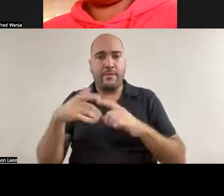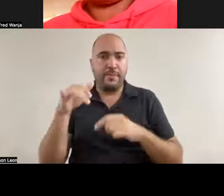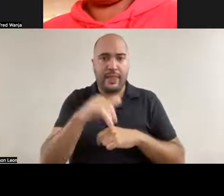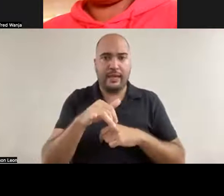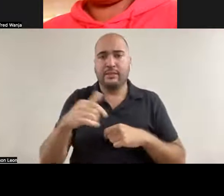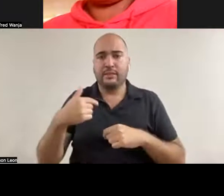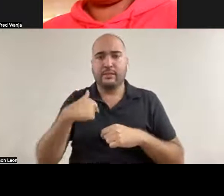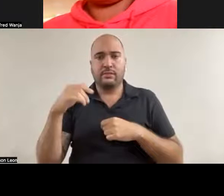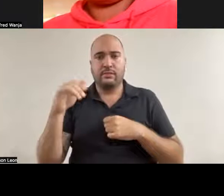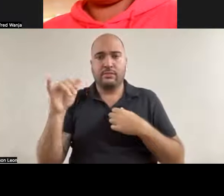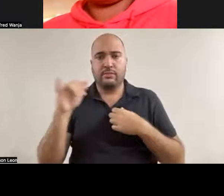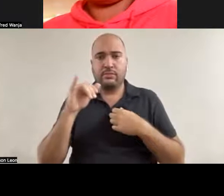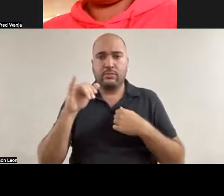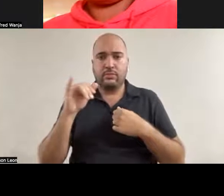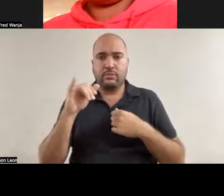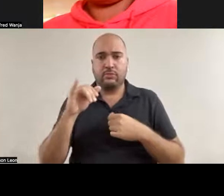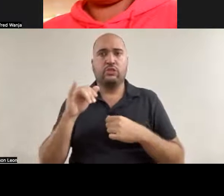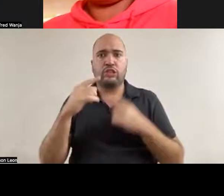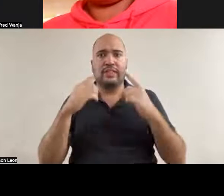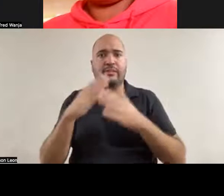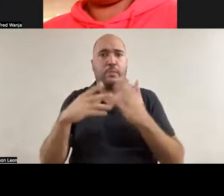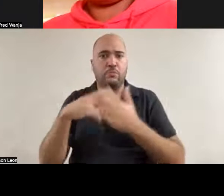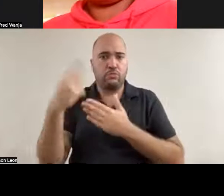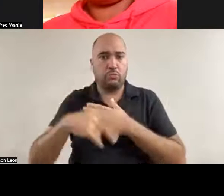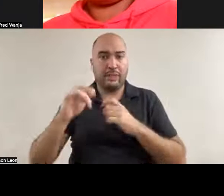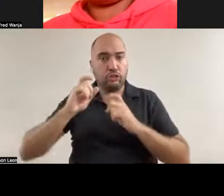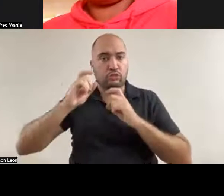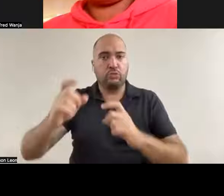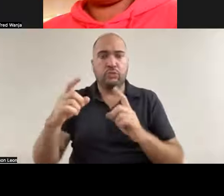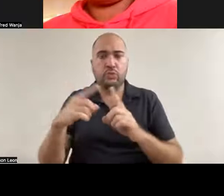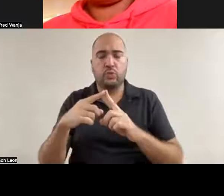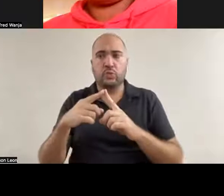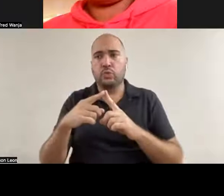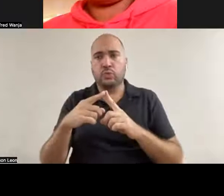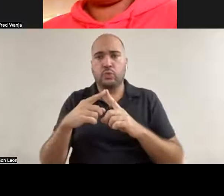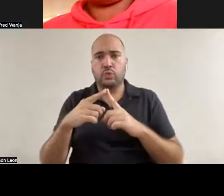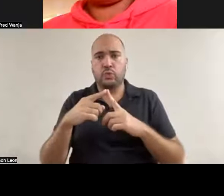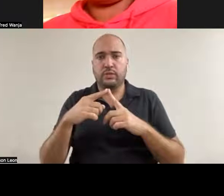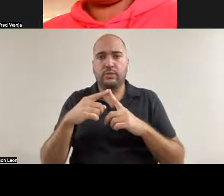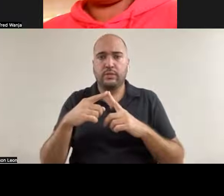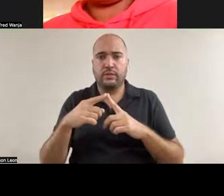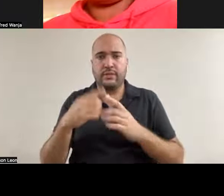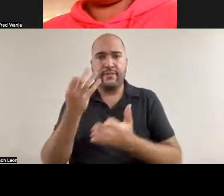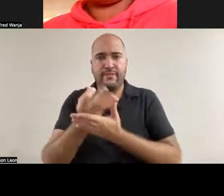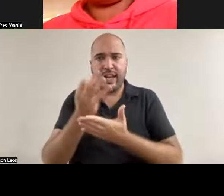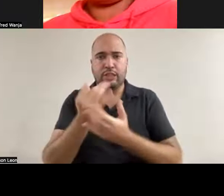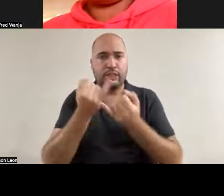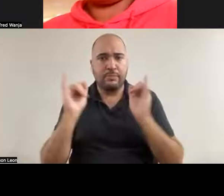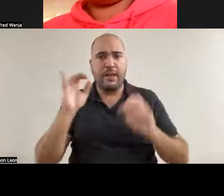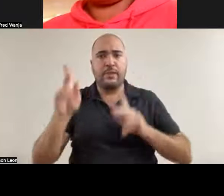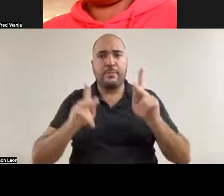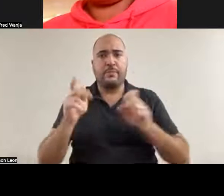also initiated some programs that contribute to the financial independence of people